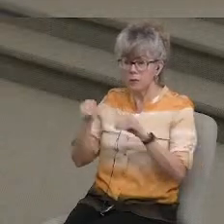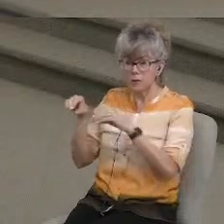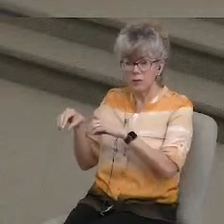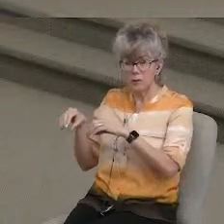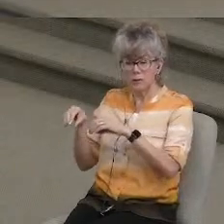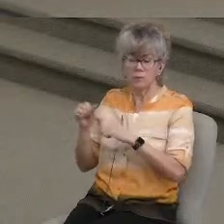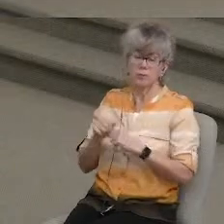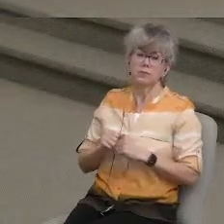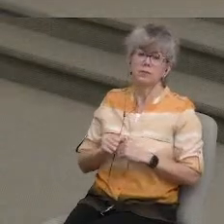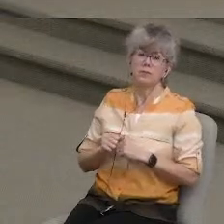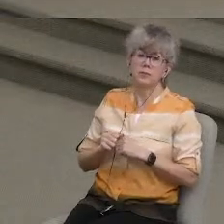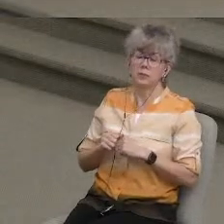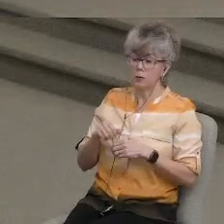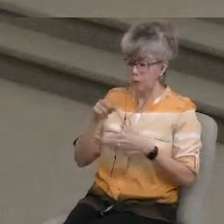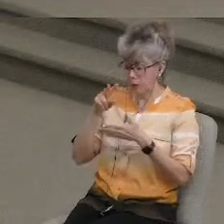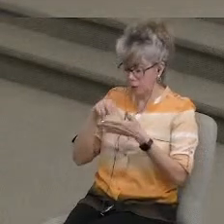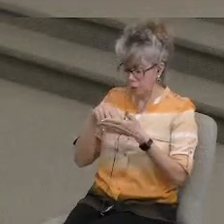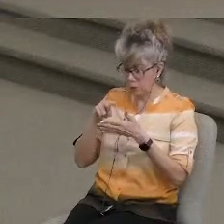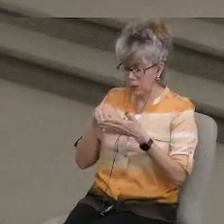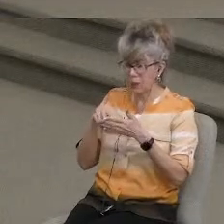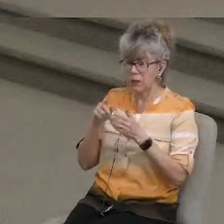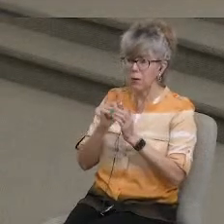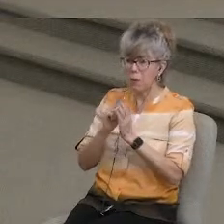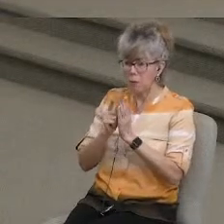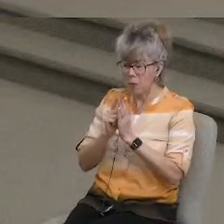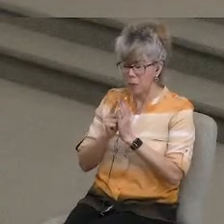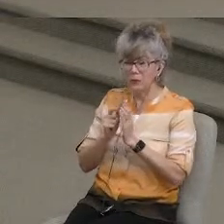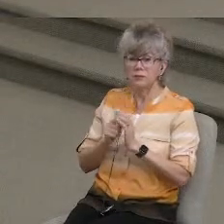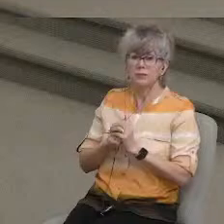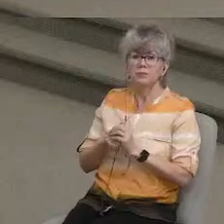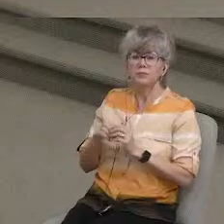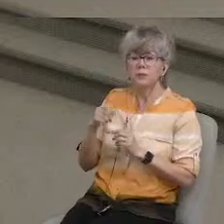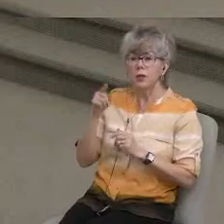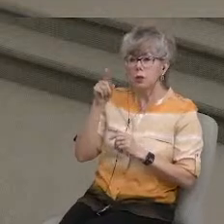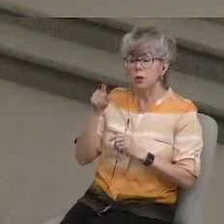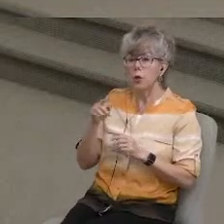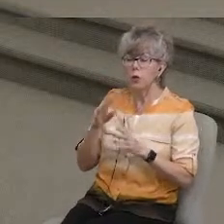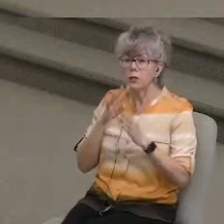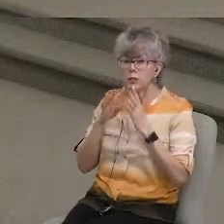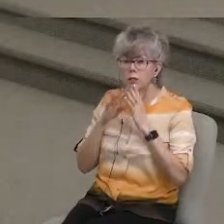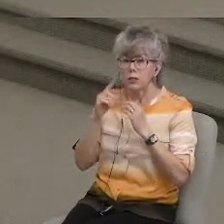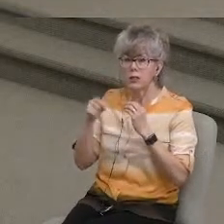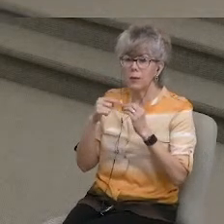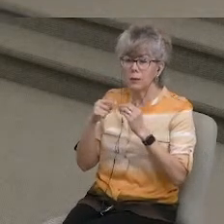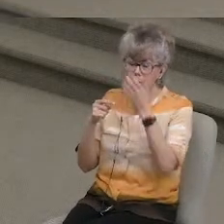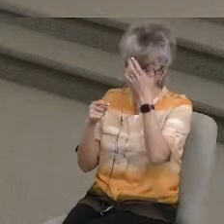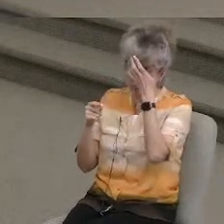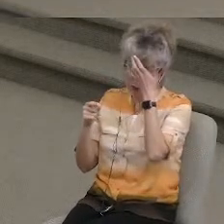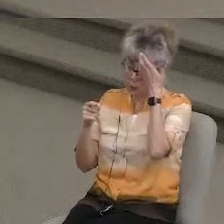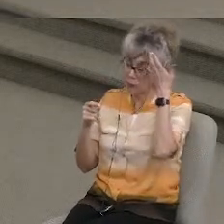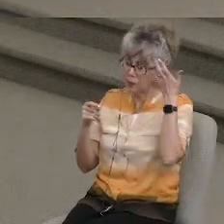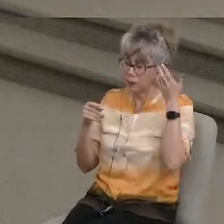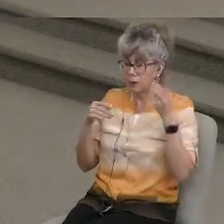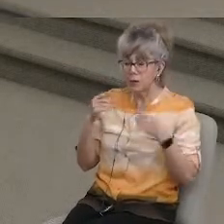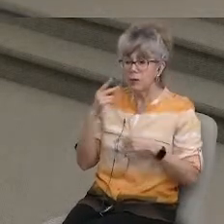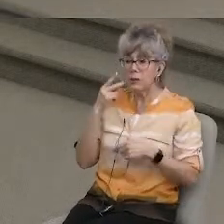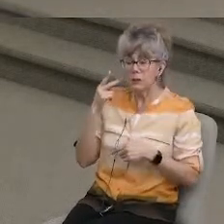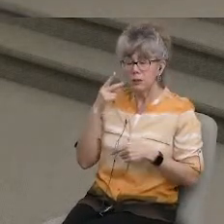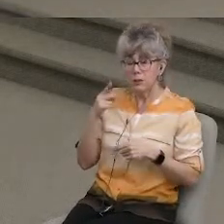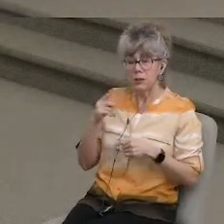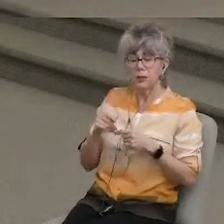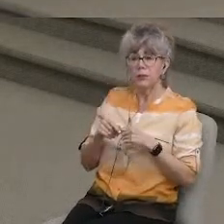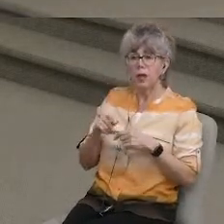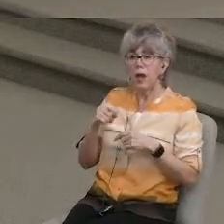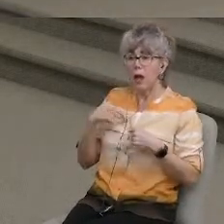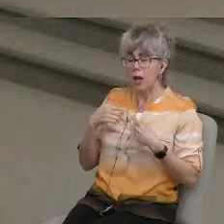Scripture that we're going to read in just a moment. And you know what that's talking about. I'm going to elaborate a little bit about that, but